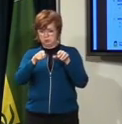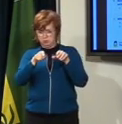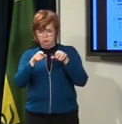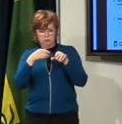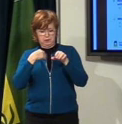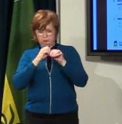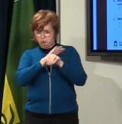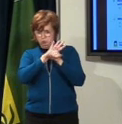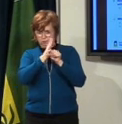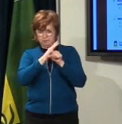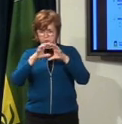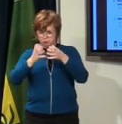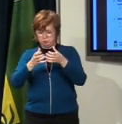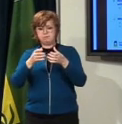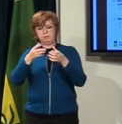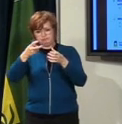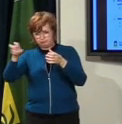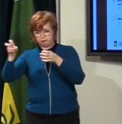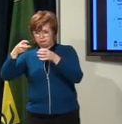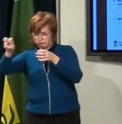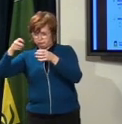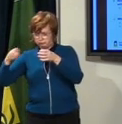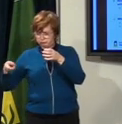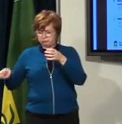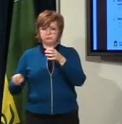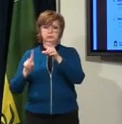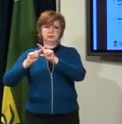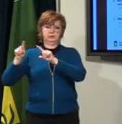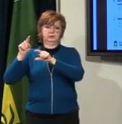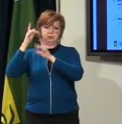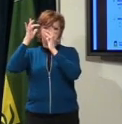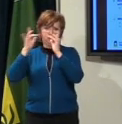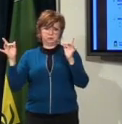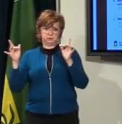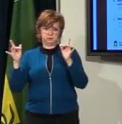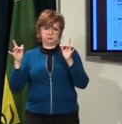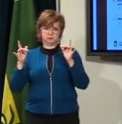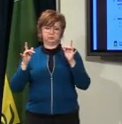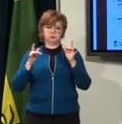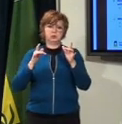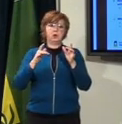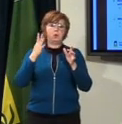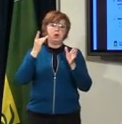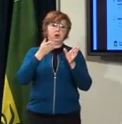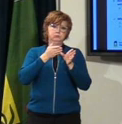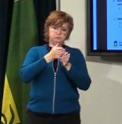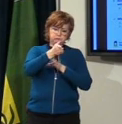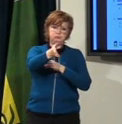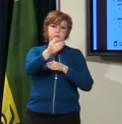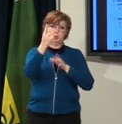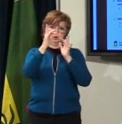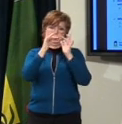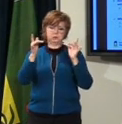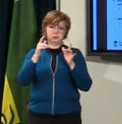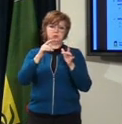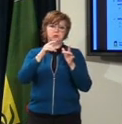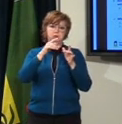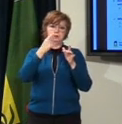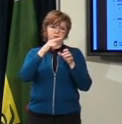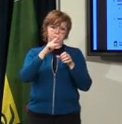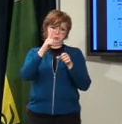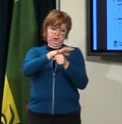also support our approach to delivering care to COVID patients. We've